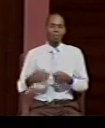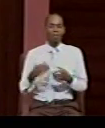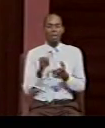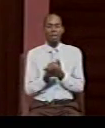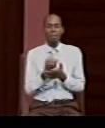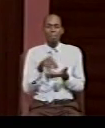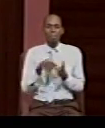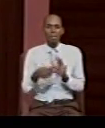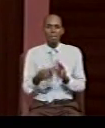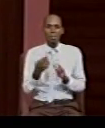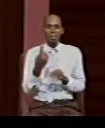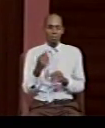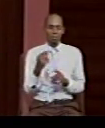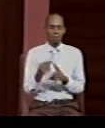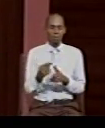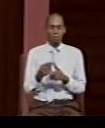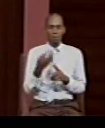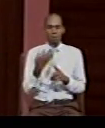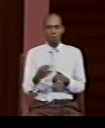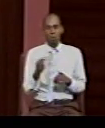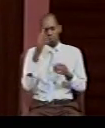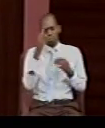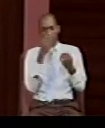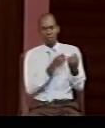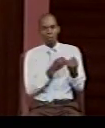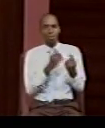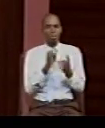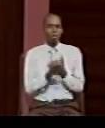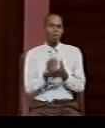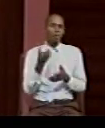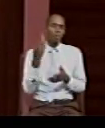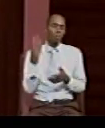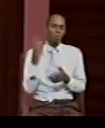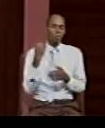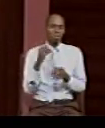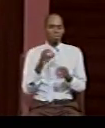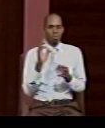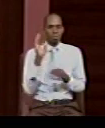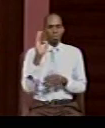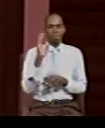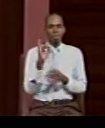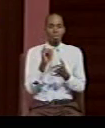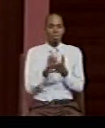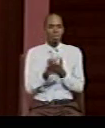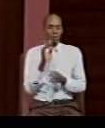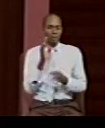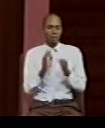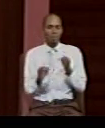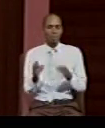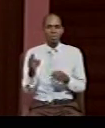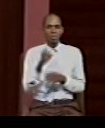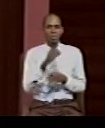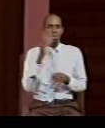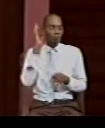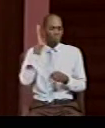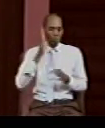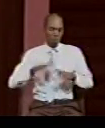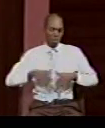is the word of faith which will preach, that if thou shalt